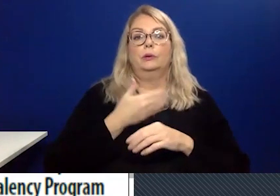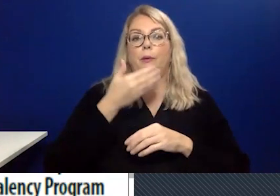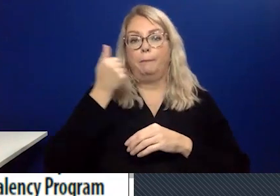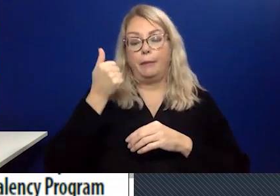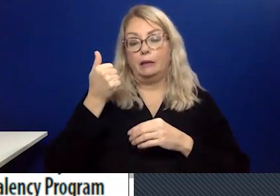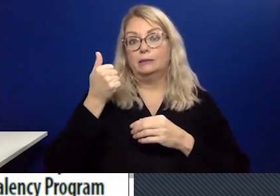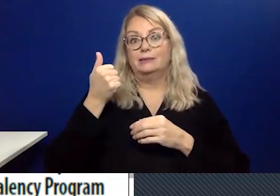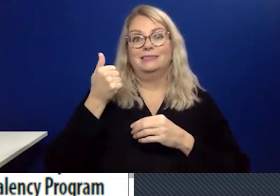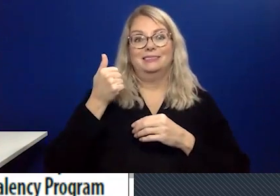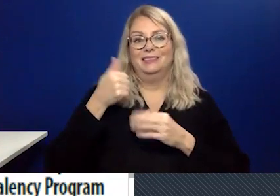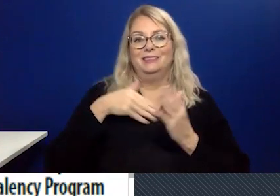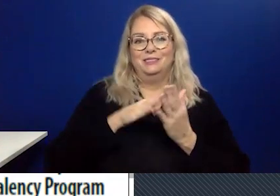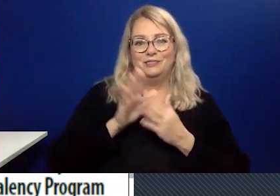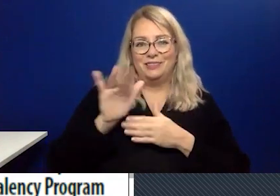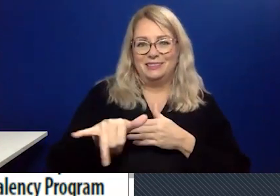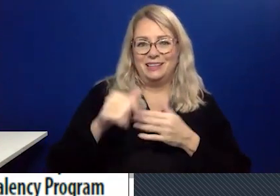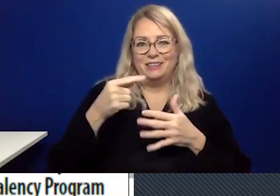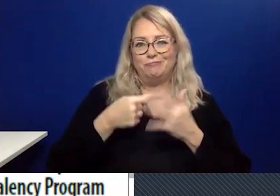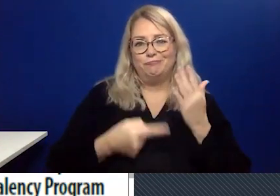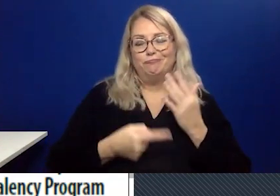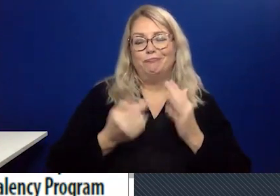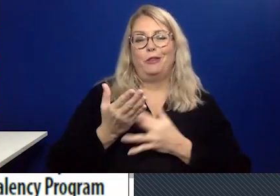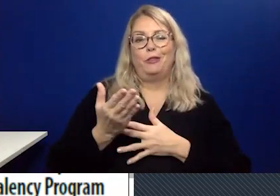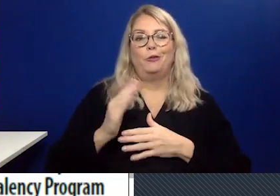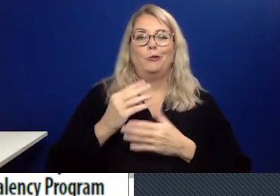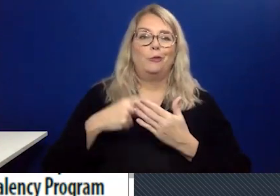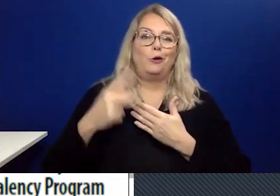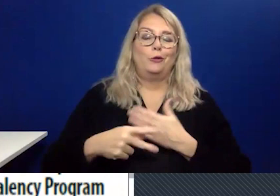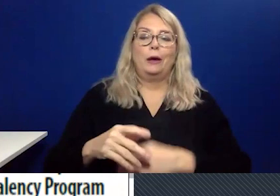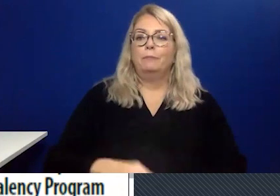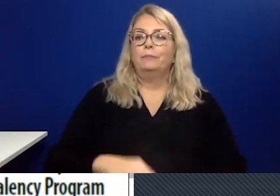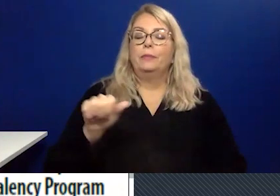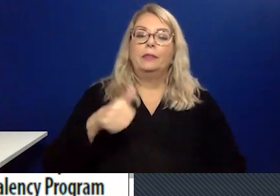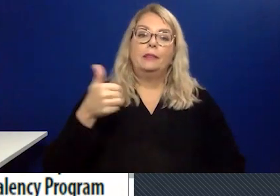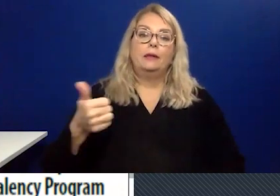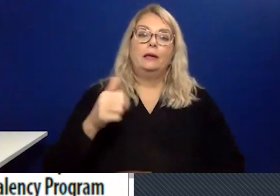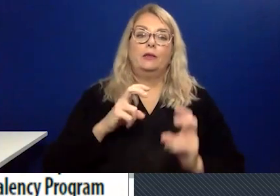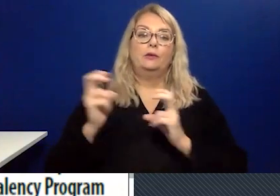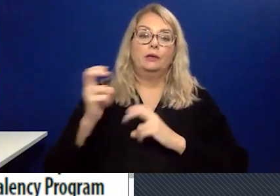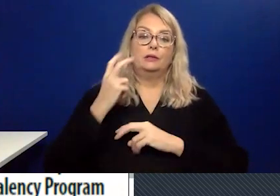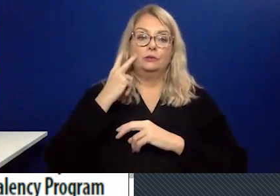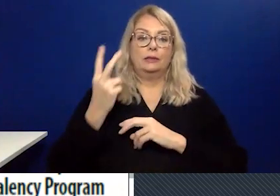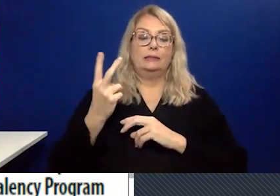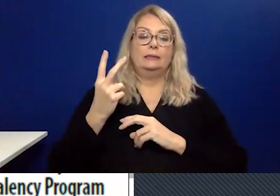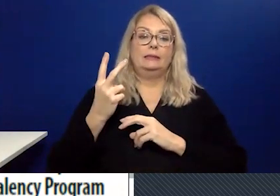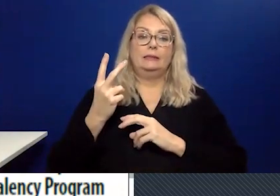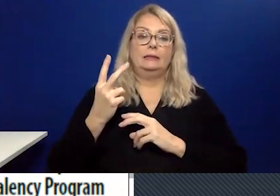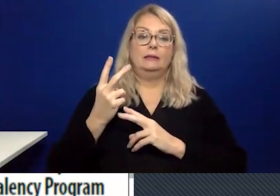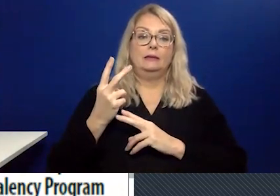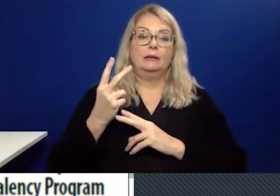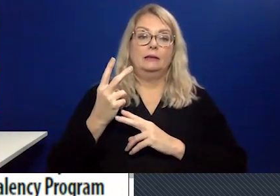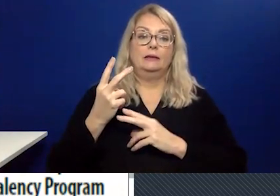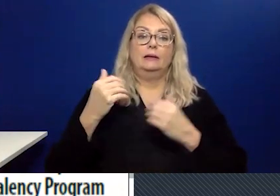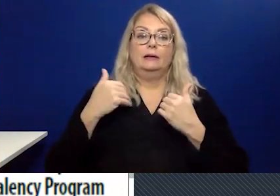those through our program. Okay, yes, so for the other issue I see with them is they have